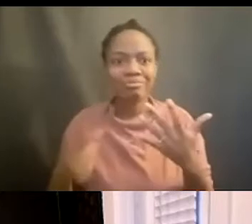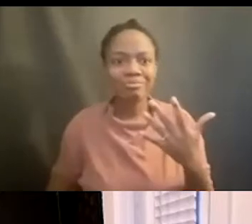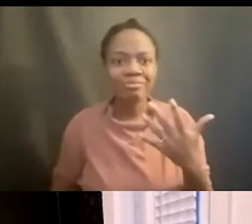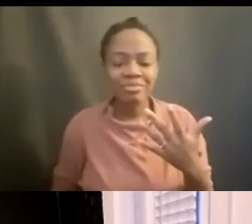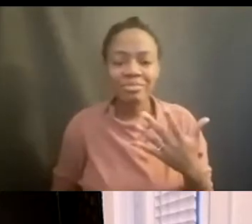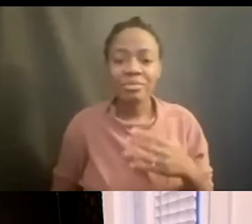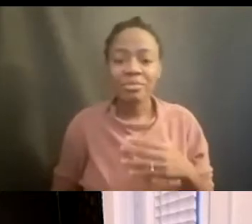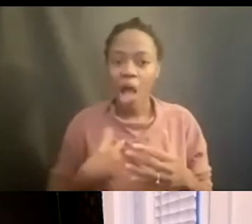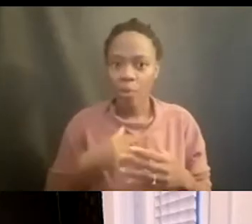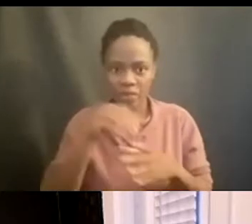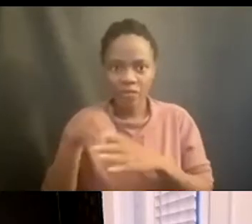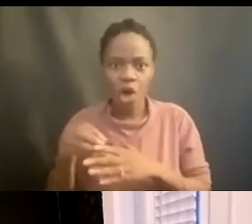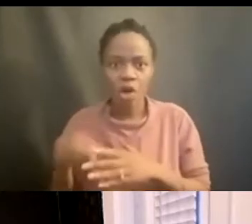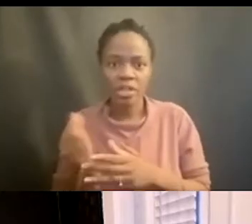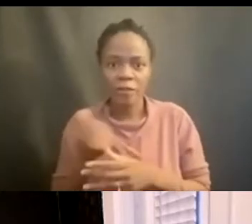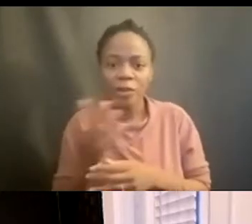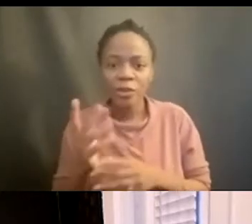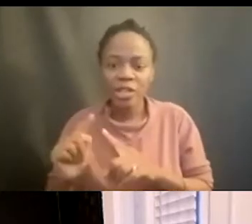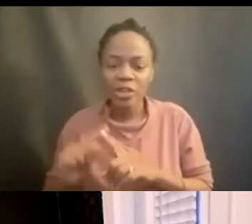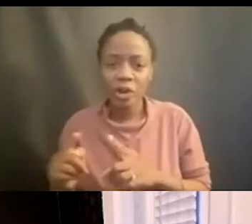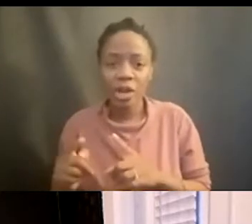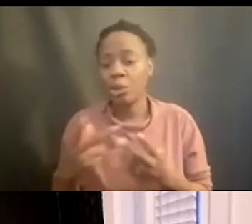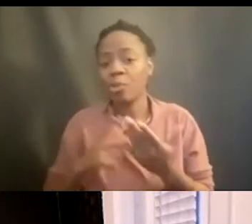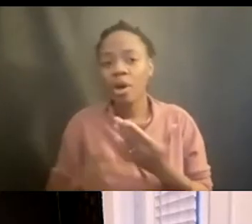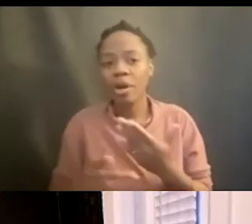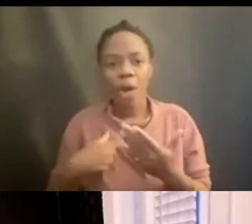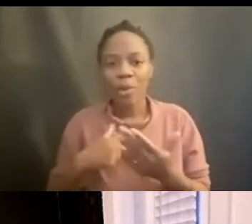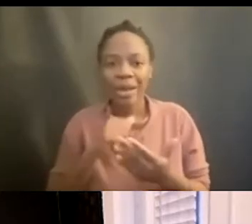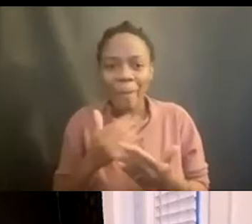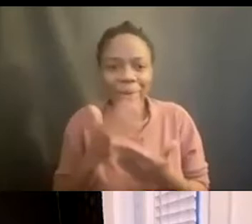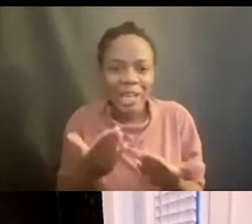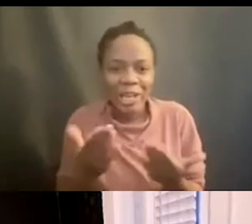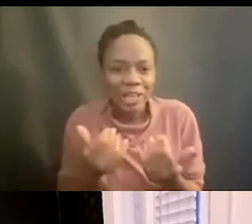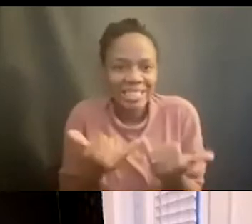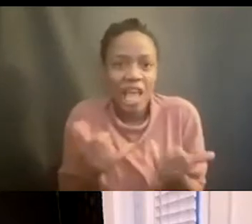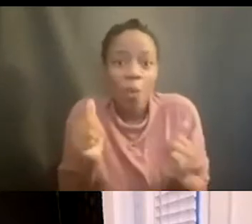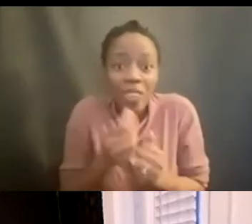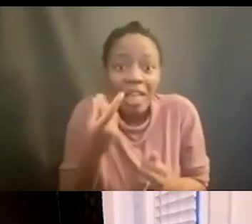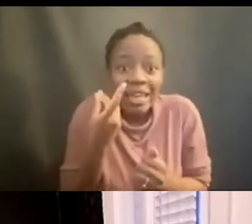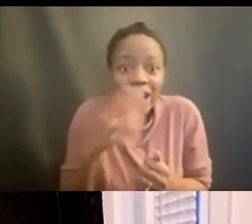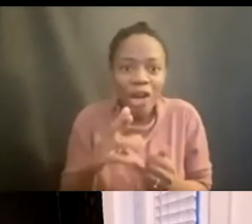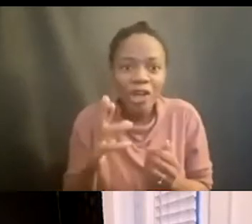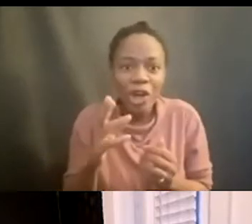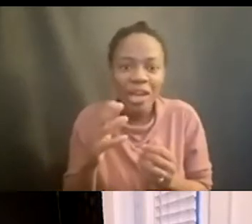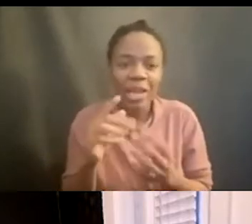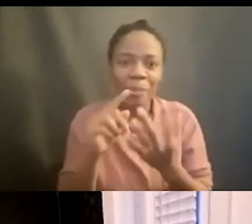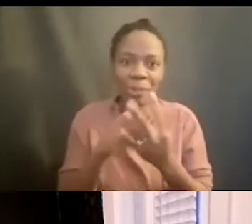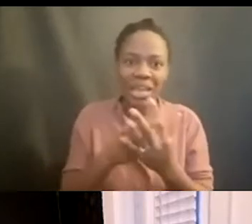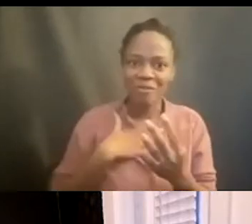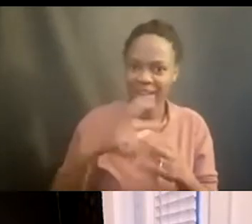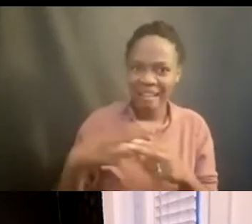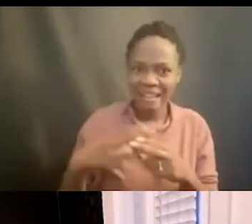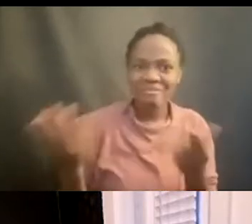which I was a part of, I would definitely not be here today, much less with the doctor title right in front of my name. And so I really have